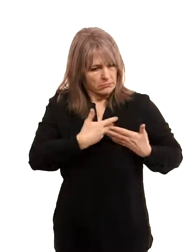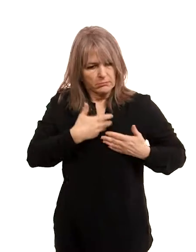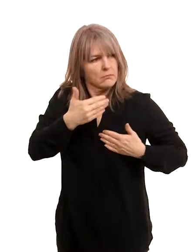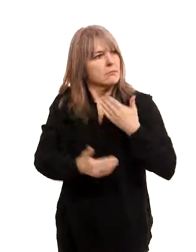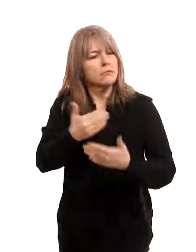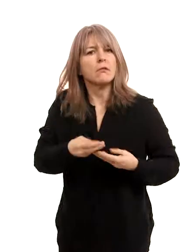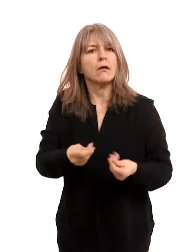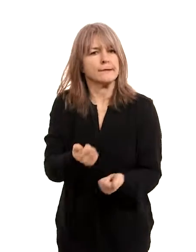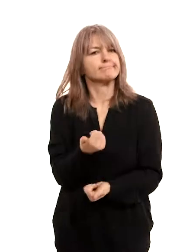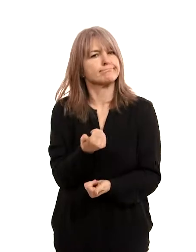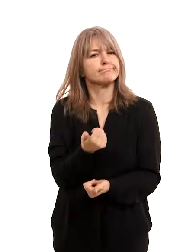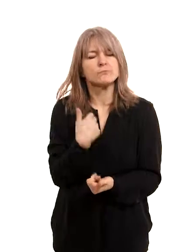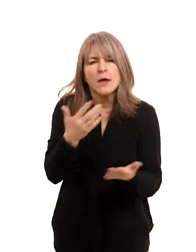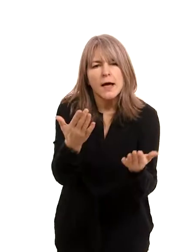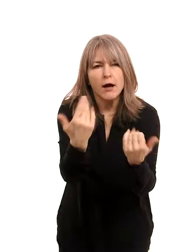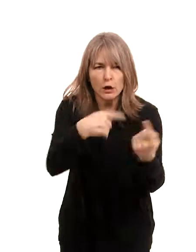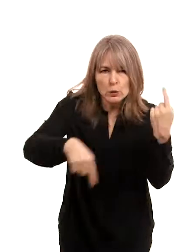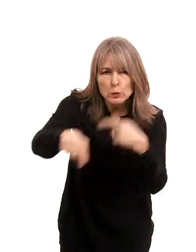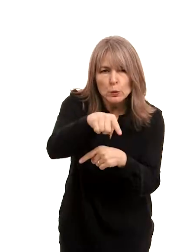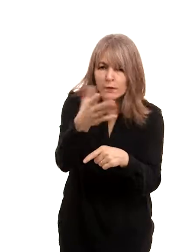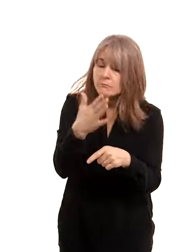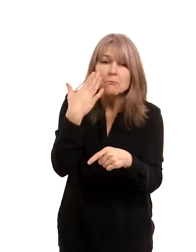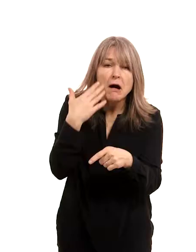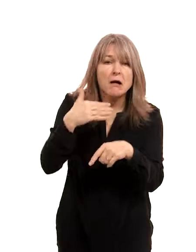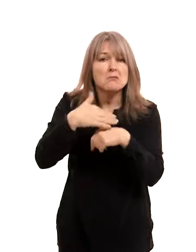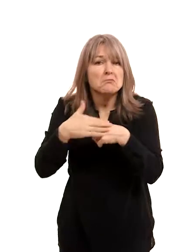by voting they determine their future. By voting they